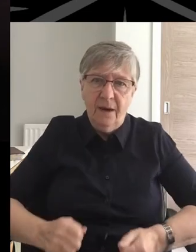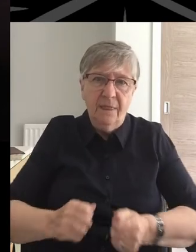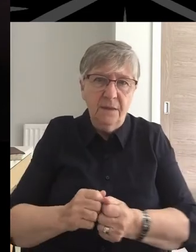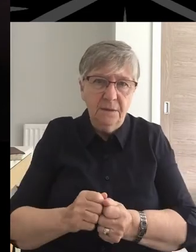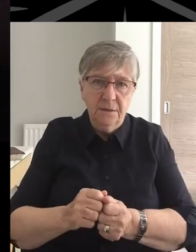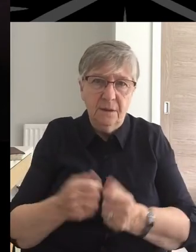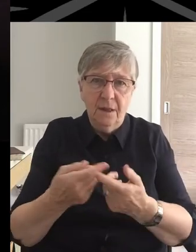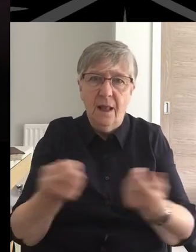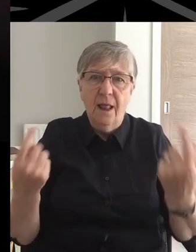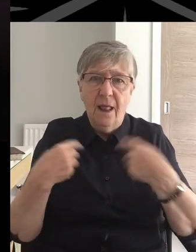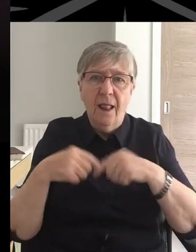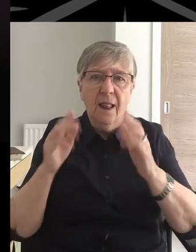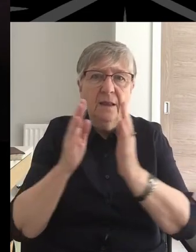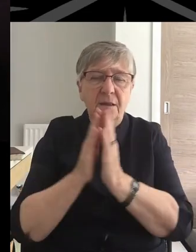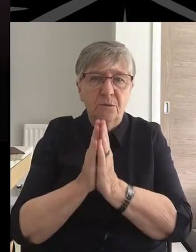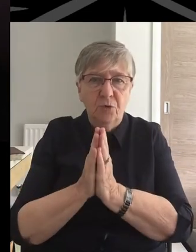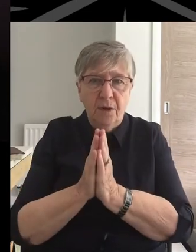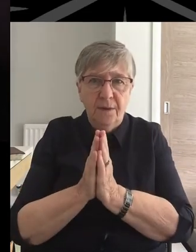Let us pray.